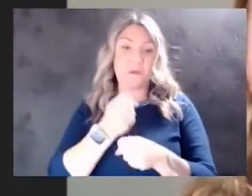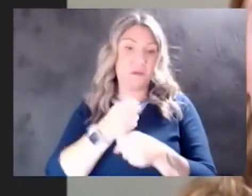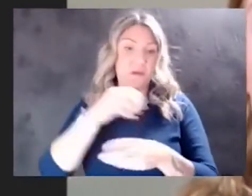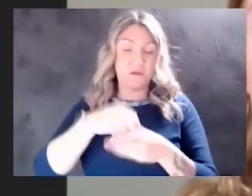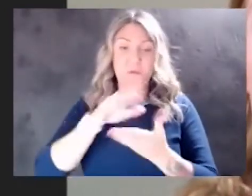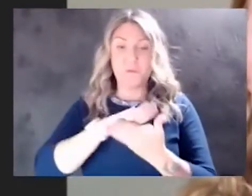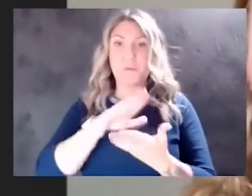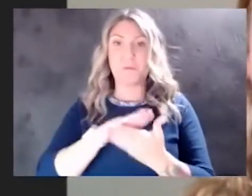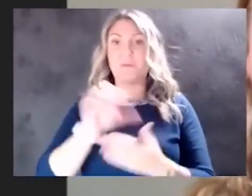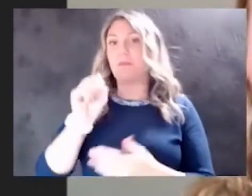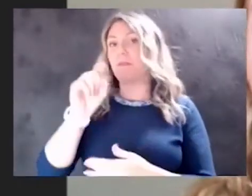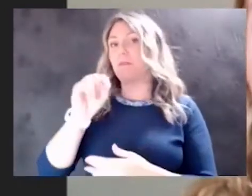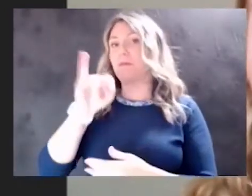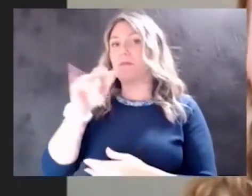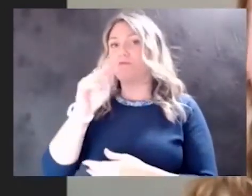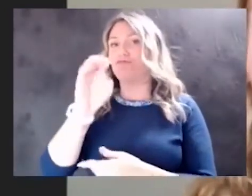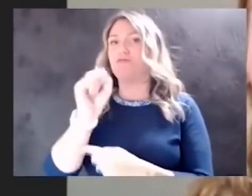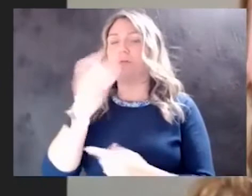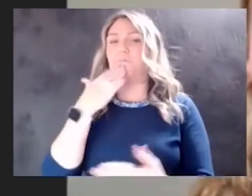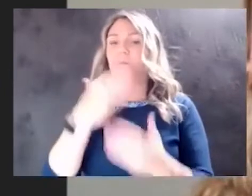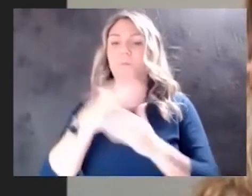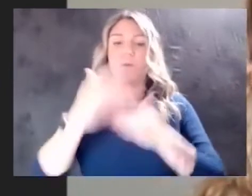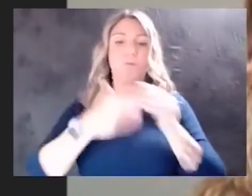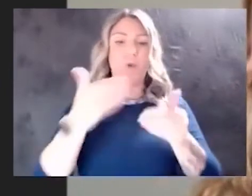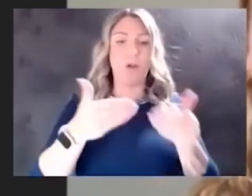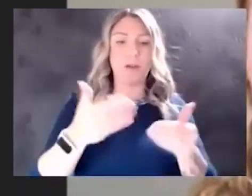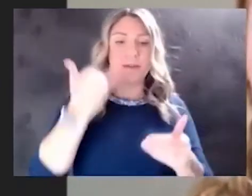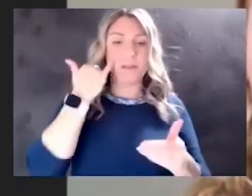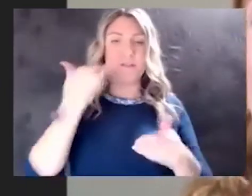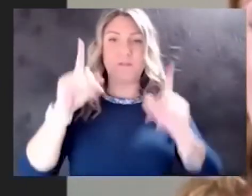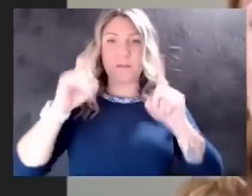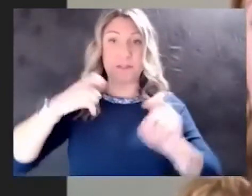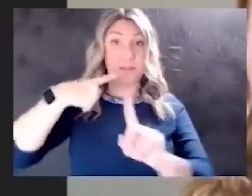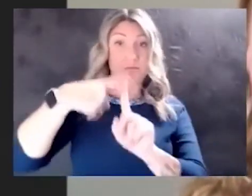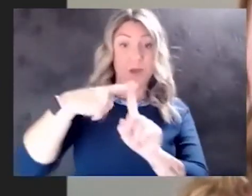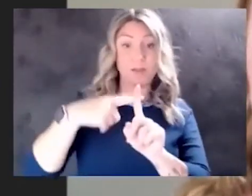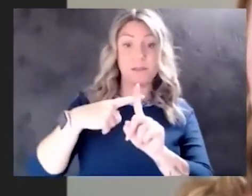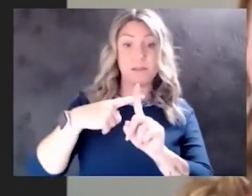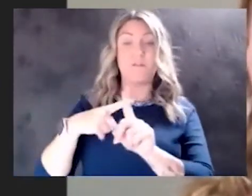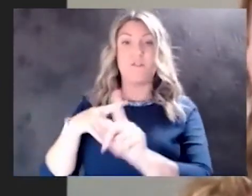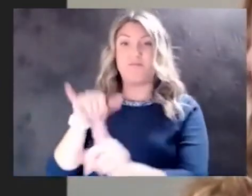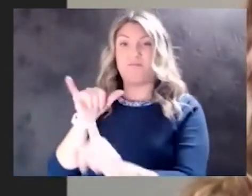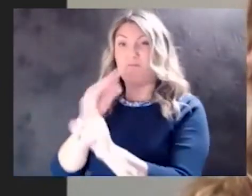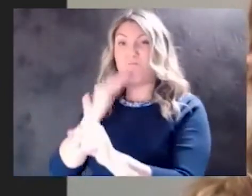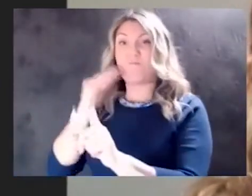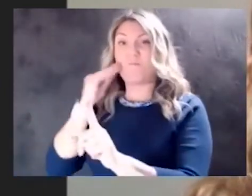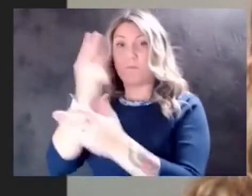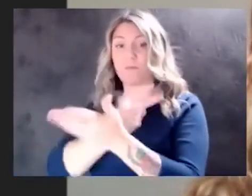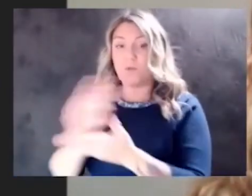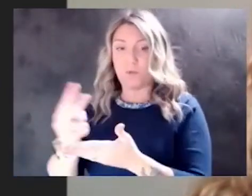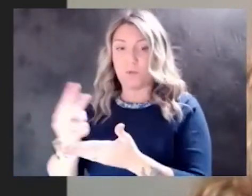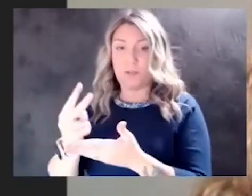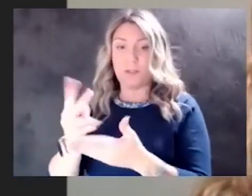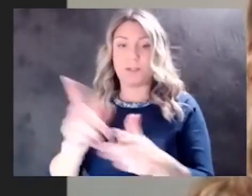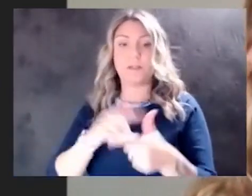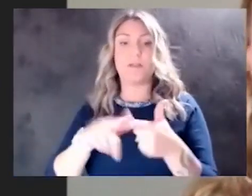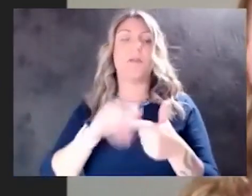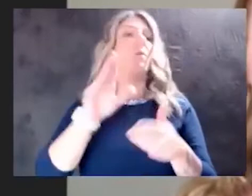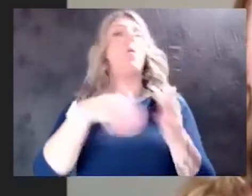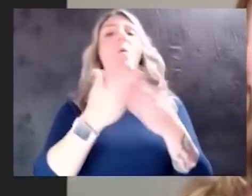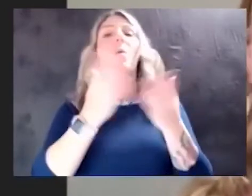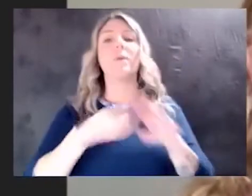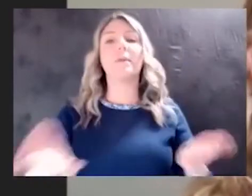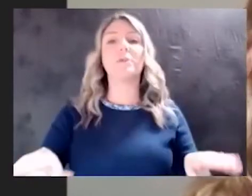really good process where if you tested positive, you'd be in quarantine for 2 weeks, and then all the kids who